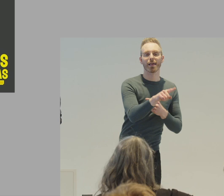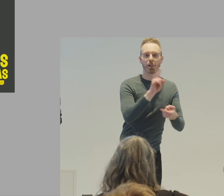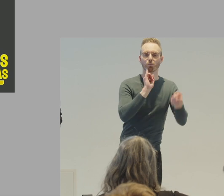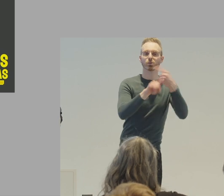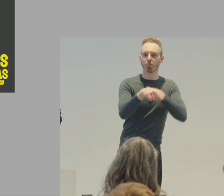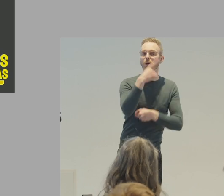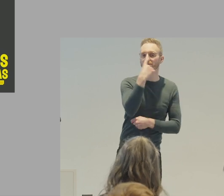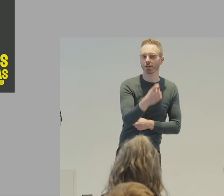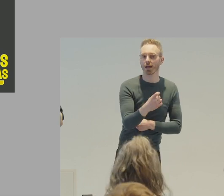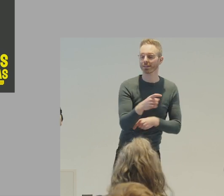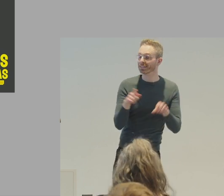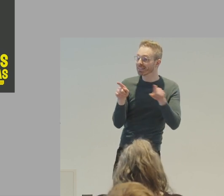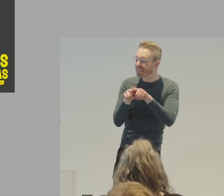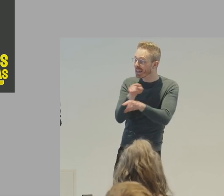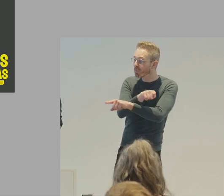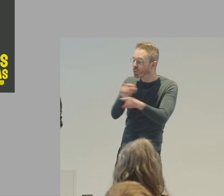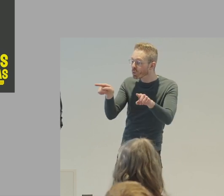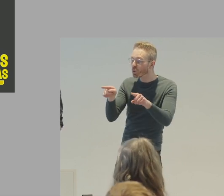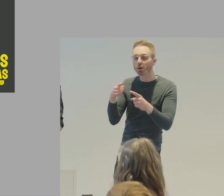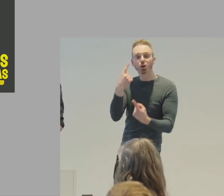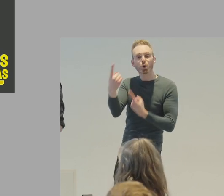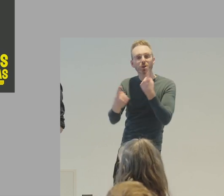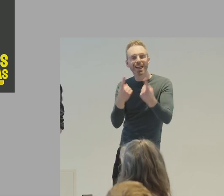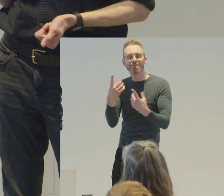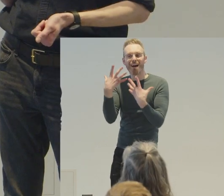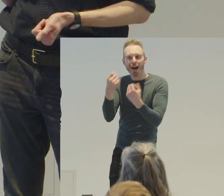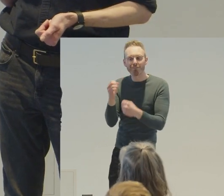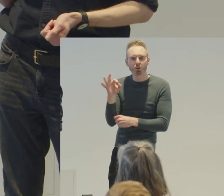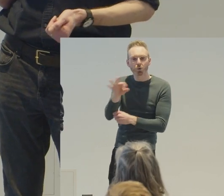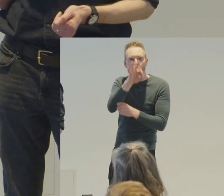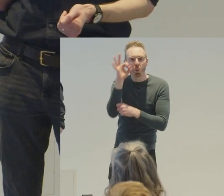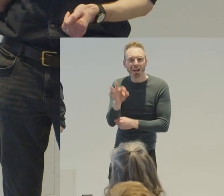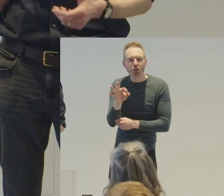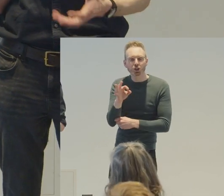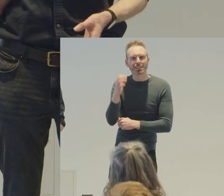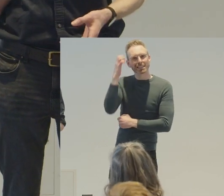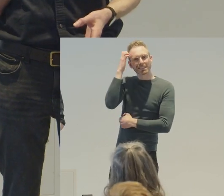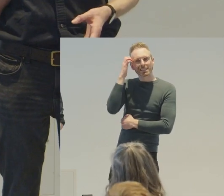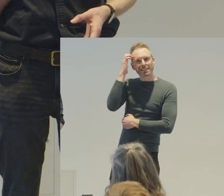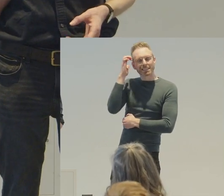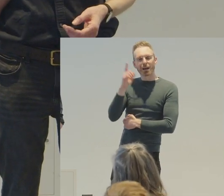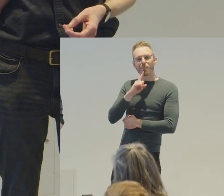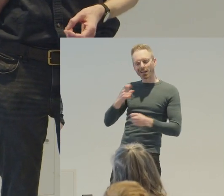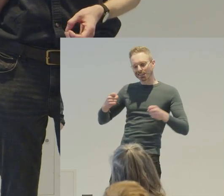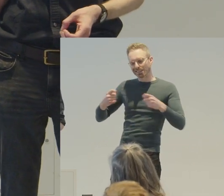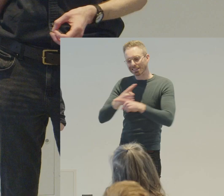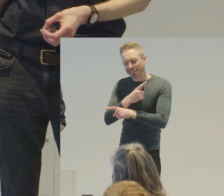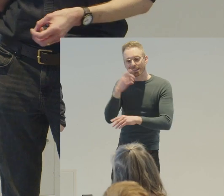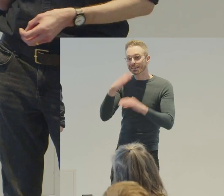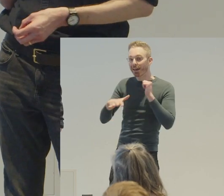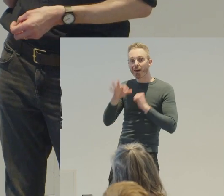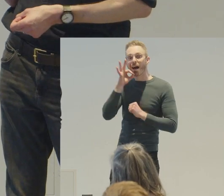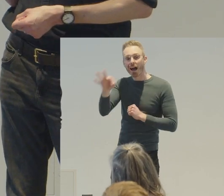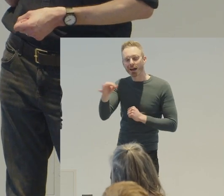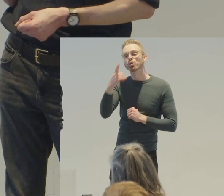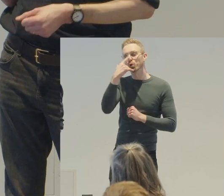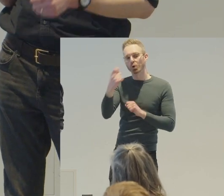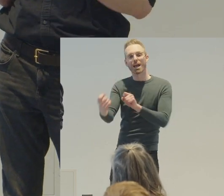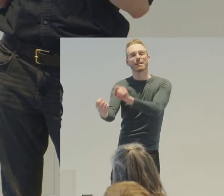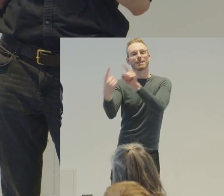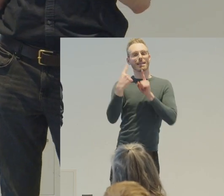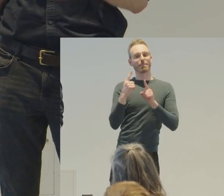head and we don't get to you, ask us afterwards, ask us at the end, or please feel free to email us your question as well.